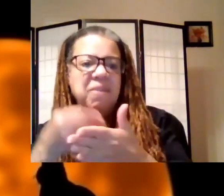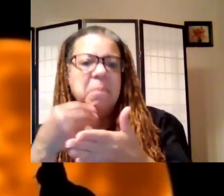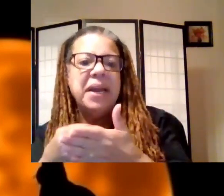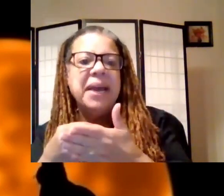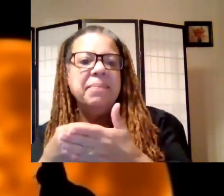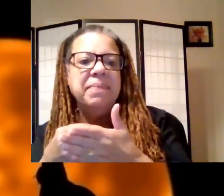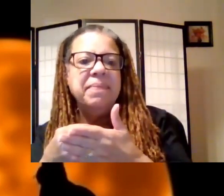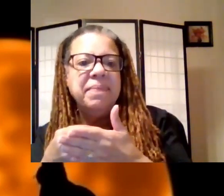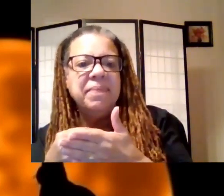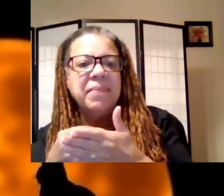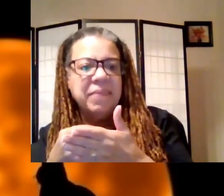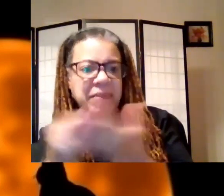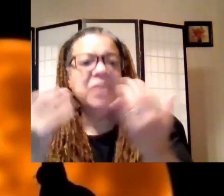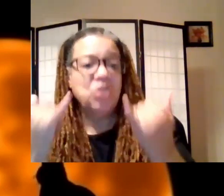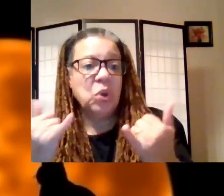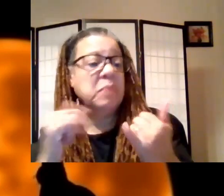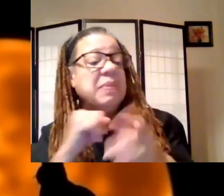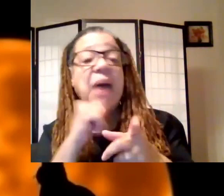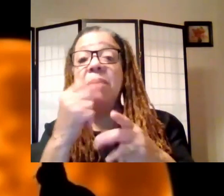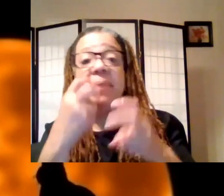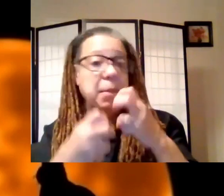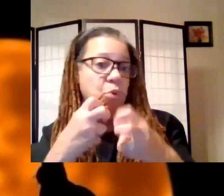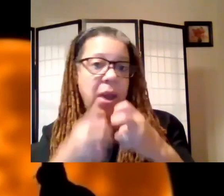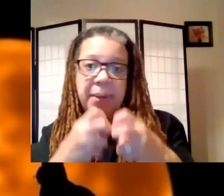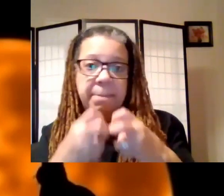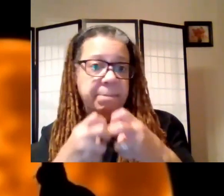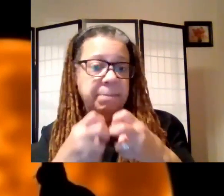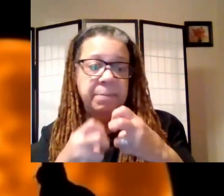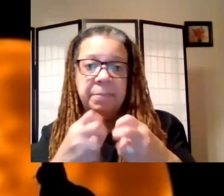enough money so that that wouldn't be a problem.